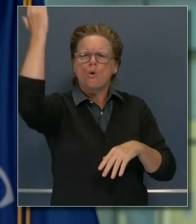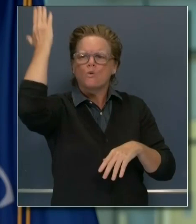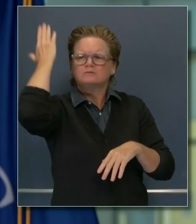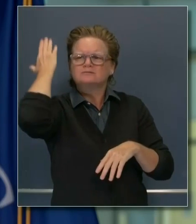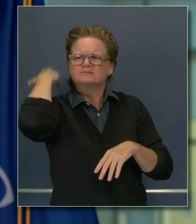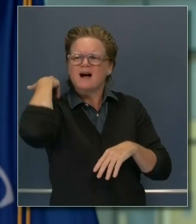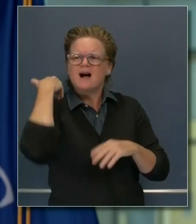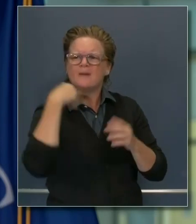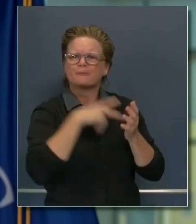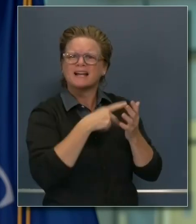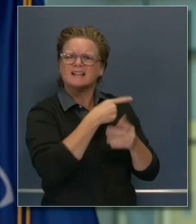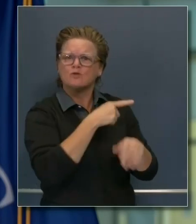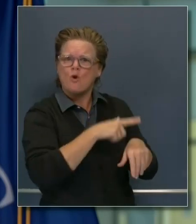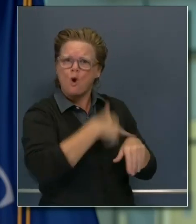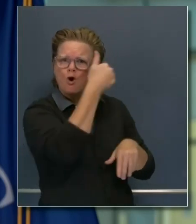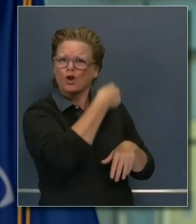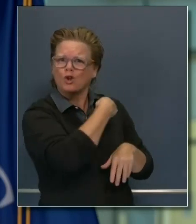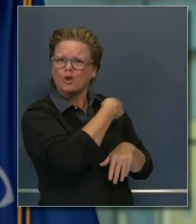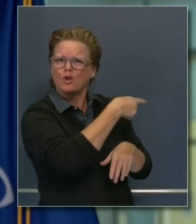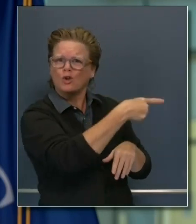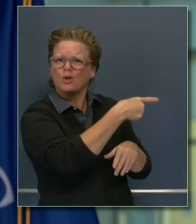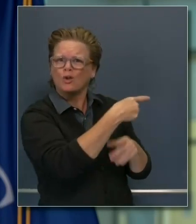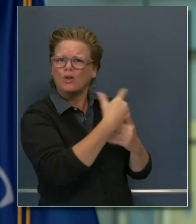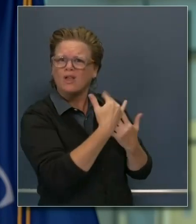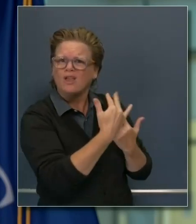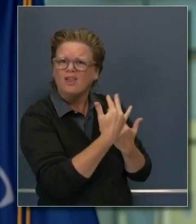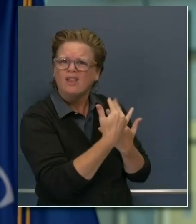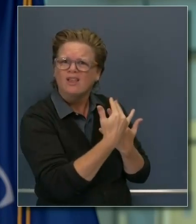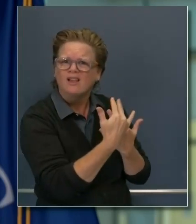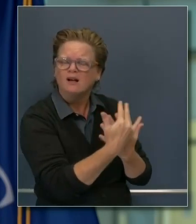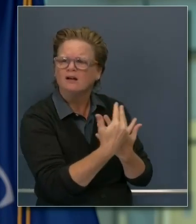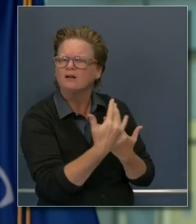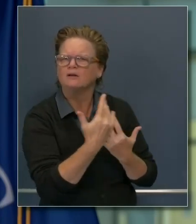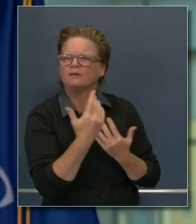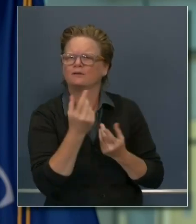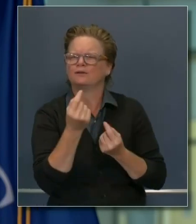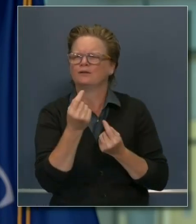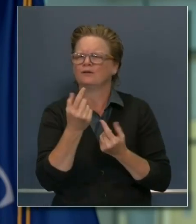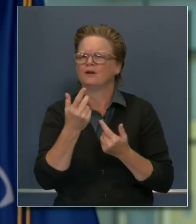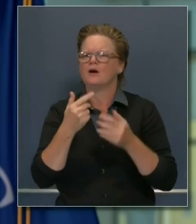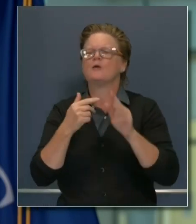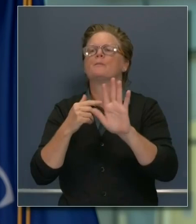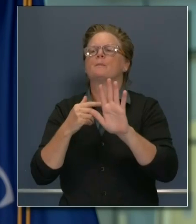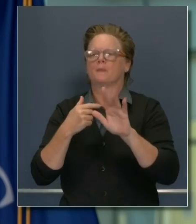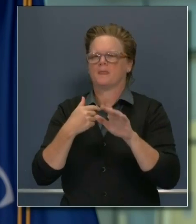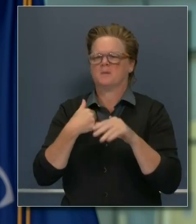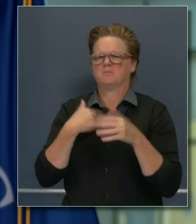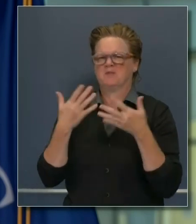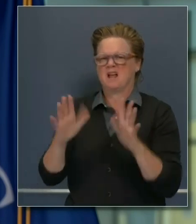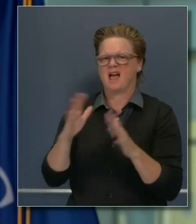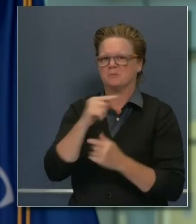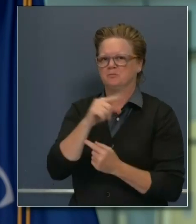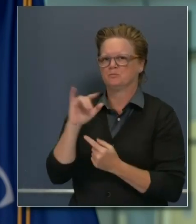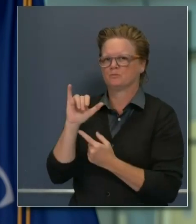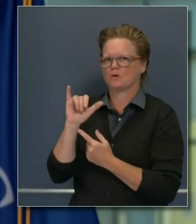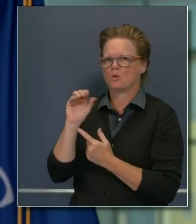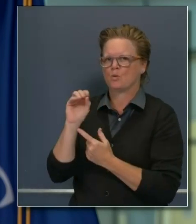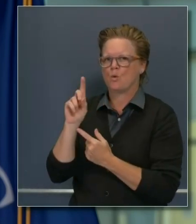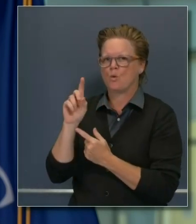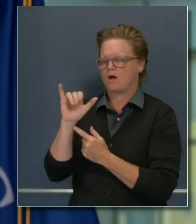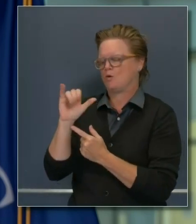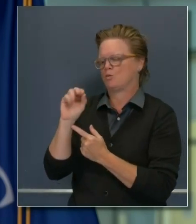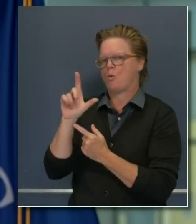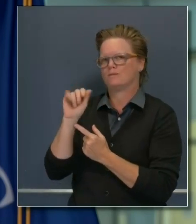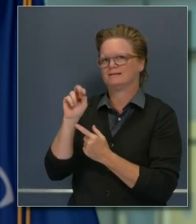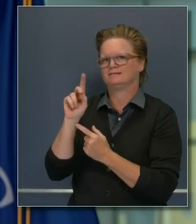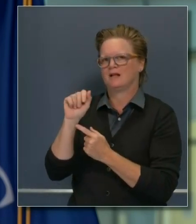Yeah, so let me ask Rolanda to come back up that can mark more specificity in that response. But as it relates, again, to the